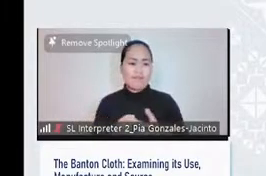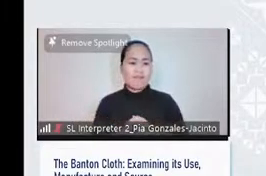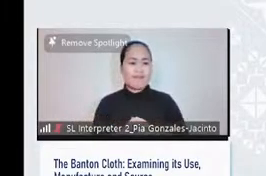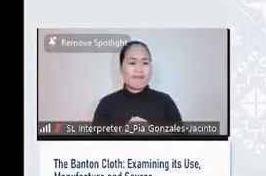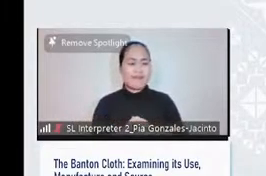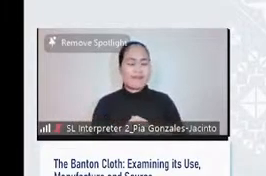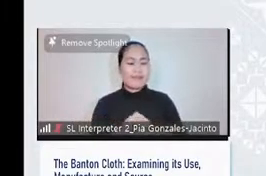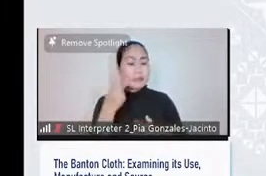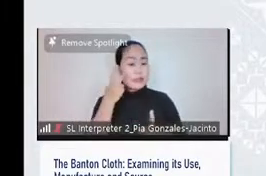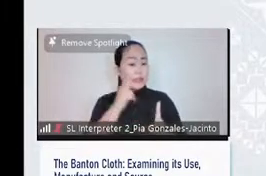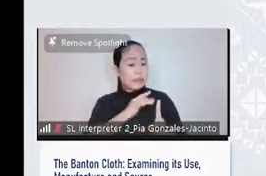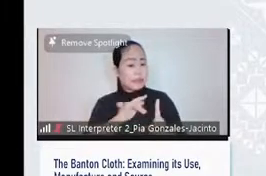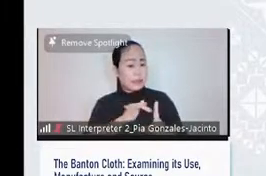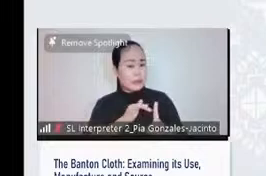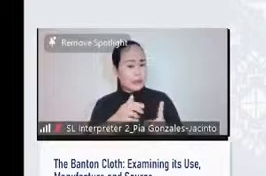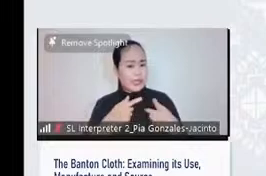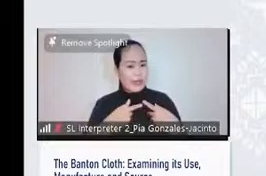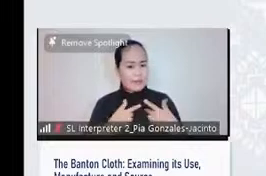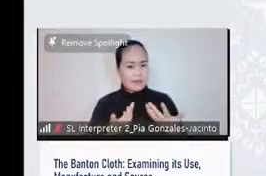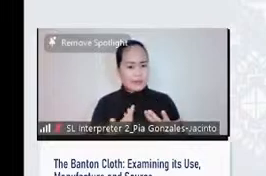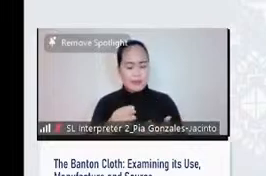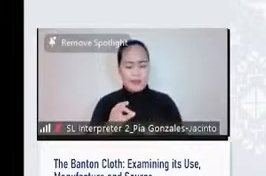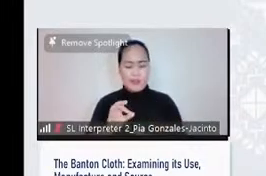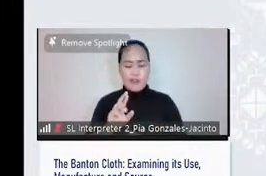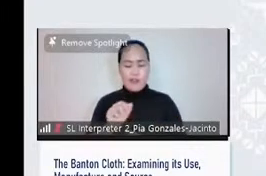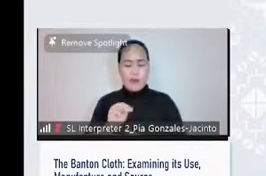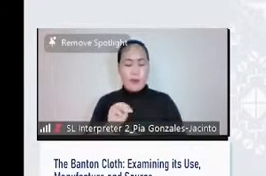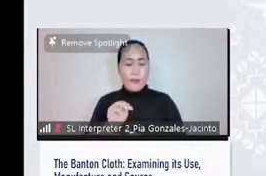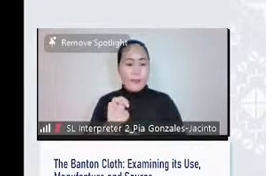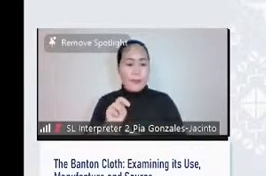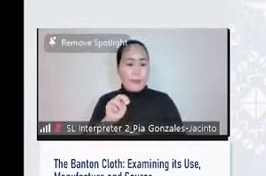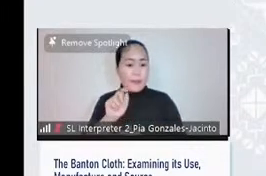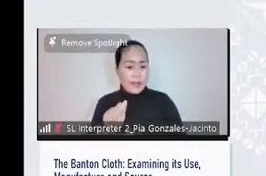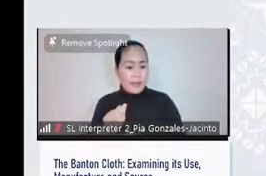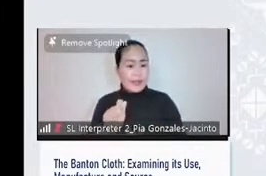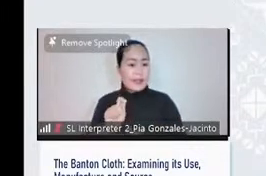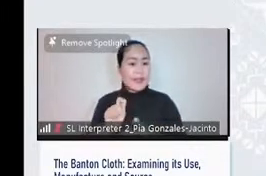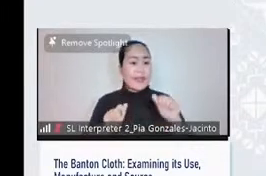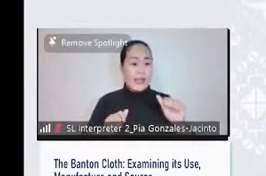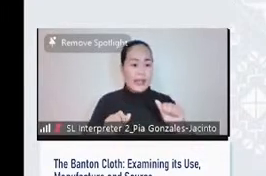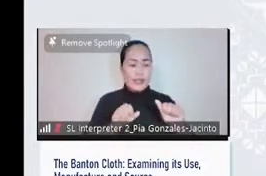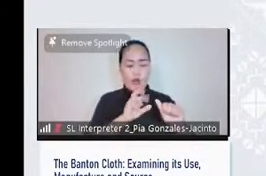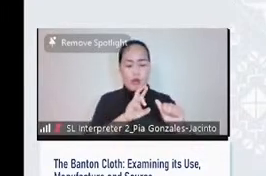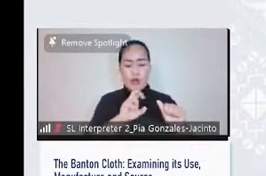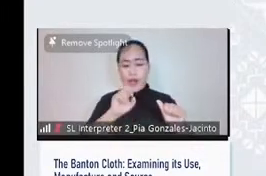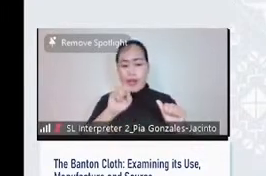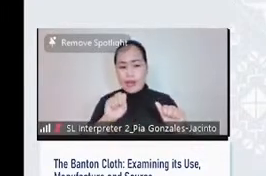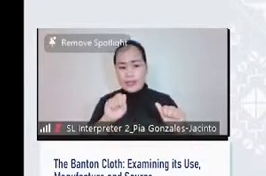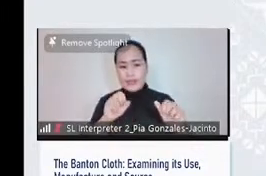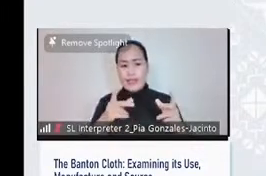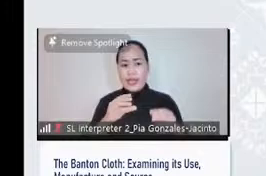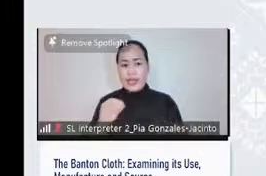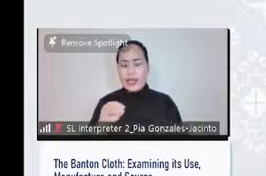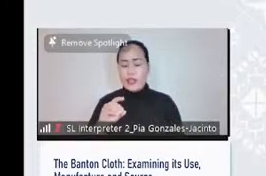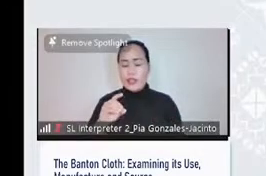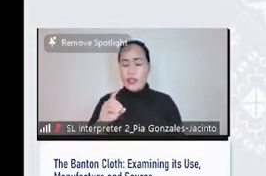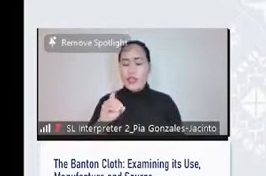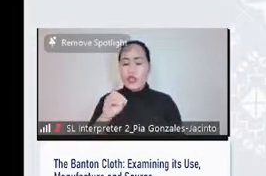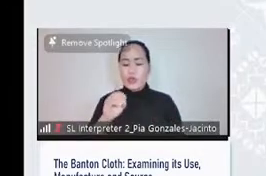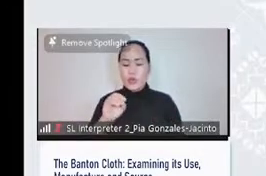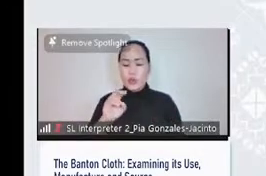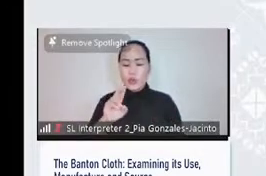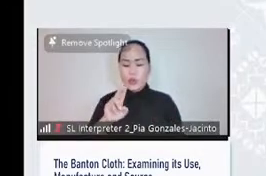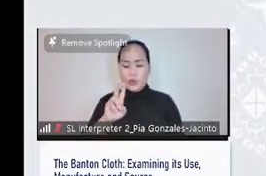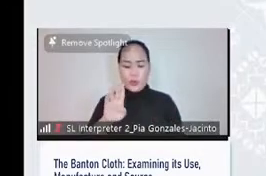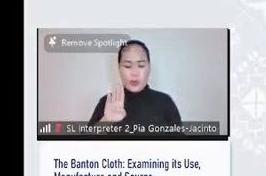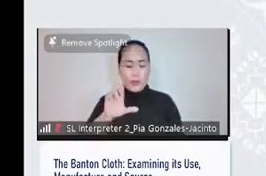The observed designs on the black bands of the fragment A are S and inverted S and double X, and